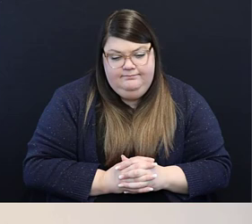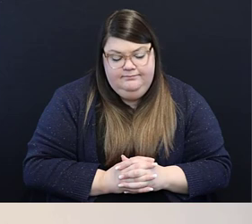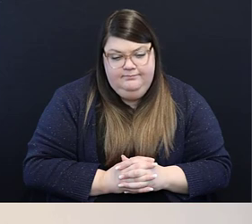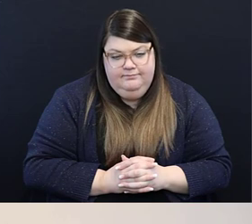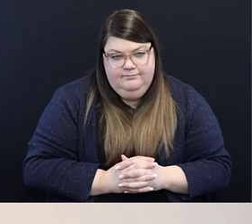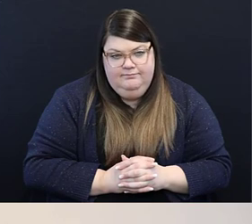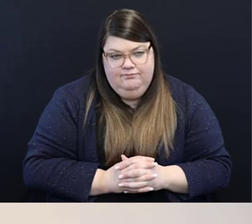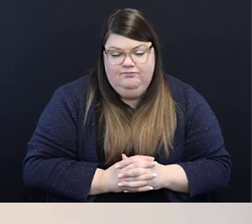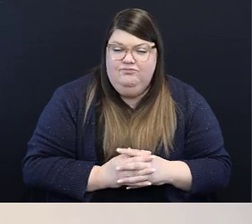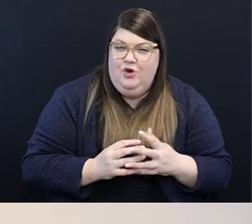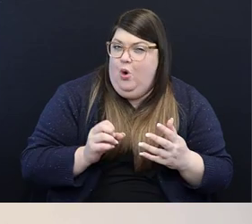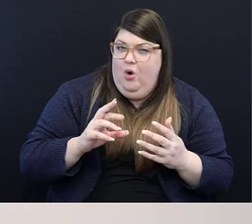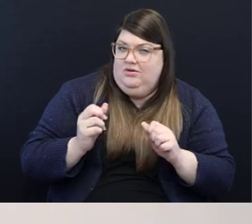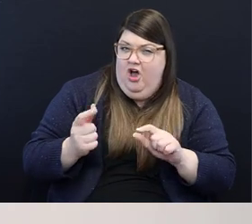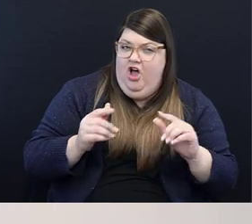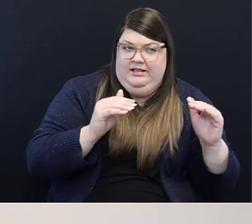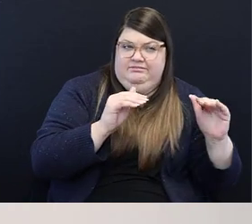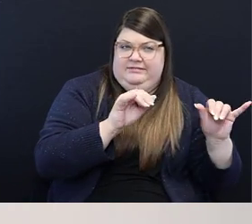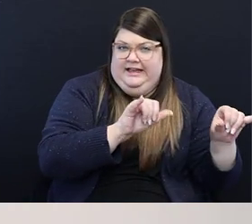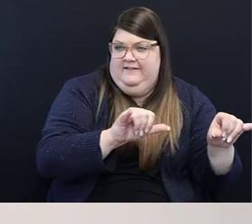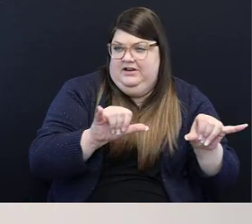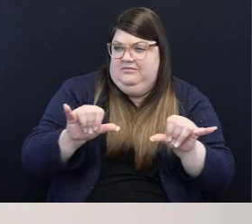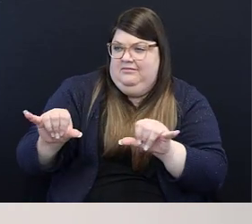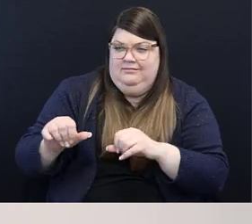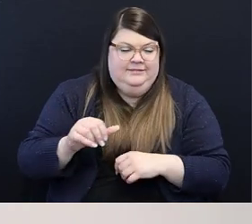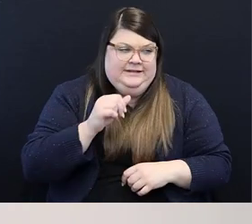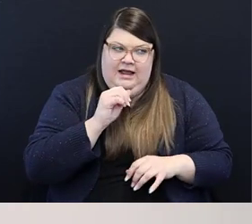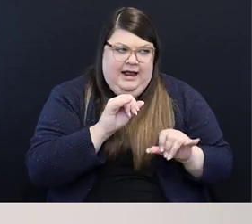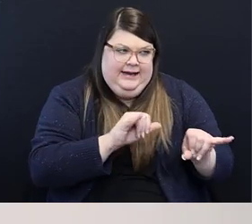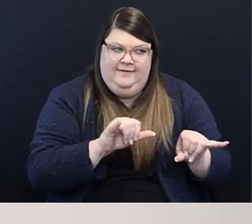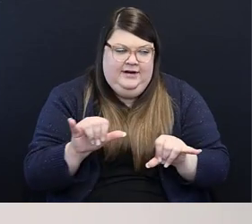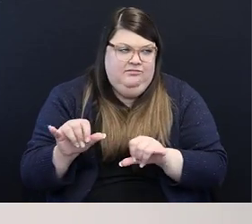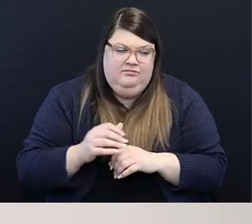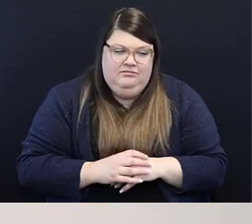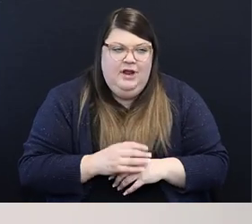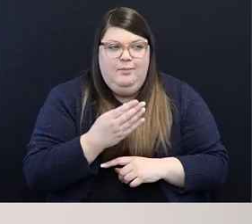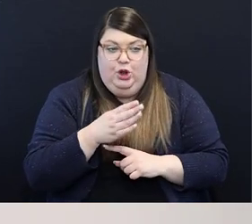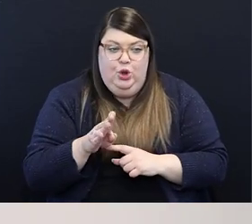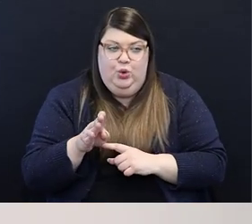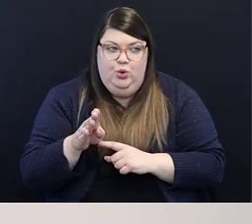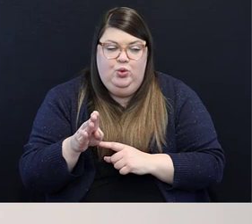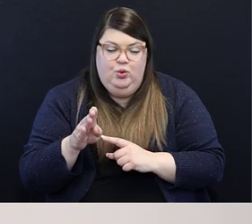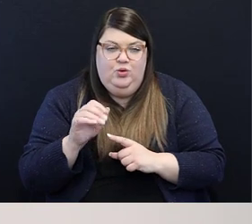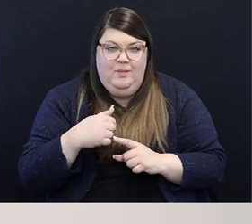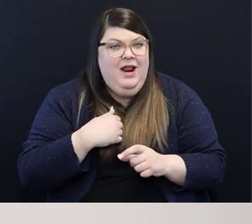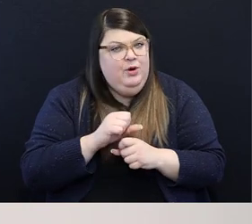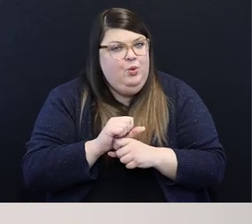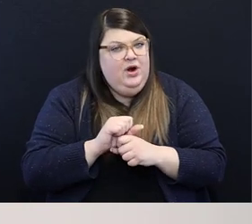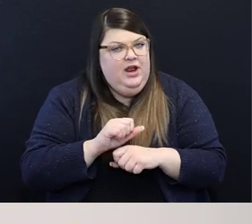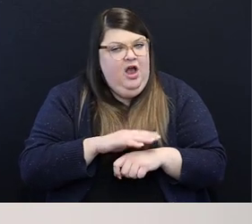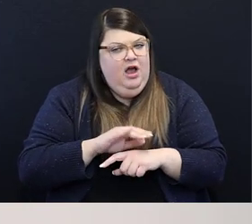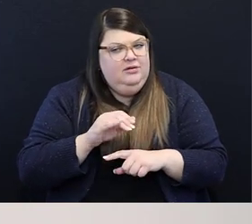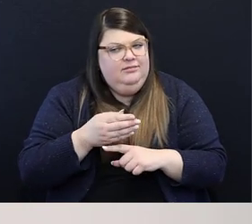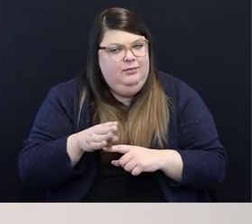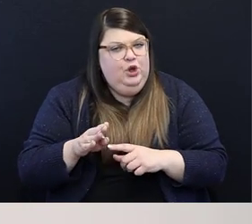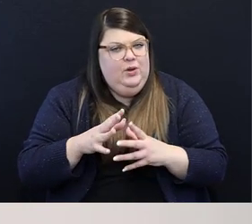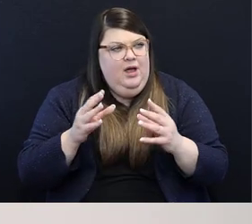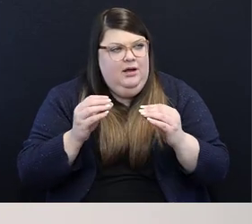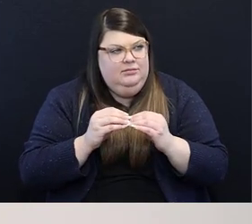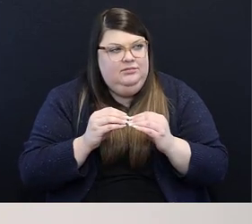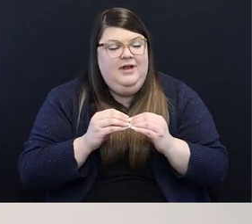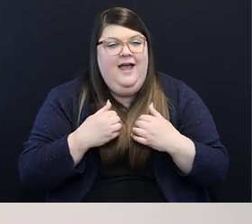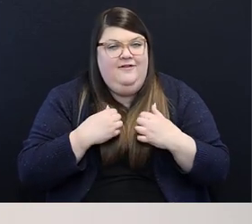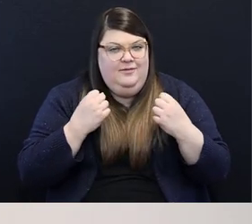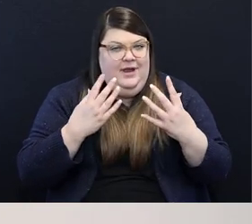Or is it all an even playing field for you? No, it's not even. The blue is, but I've been working really hard on blue. I have a lot of blue paintings